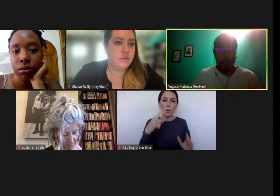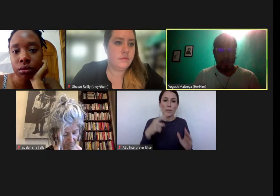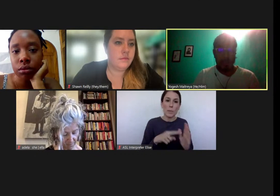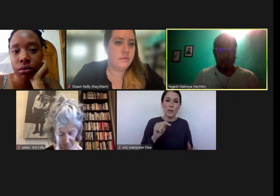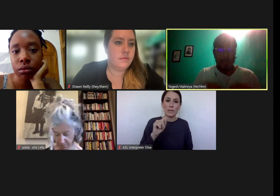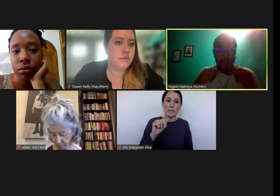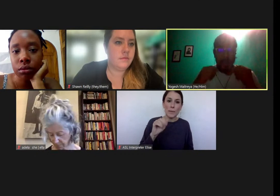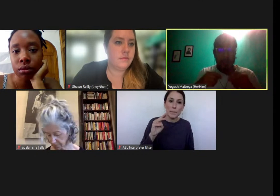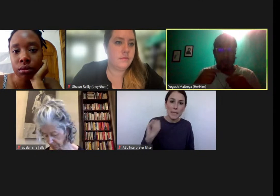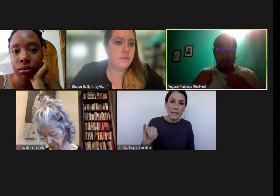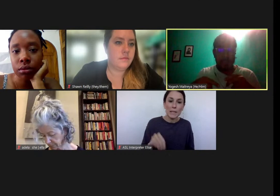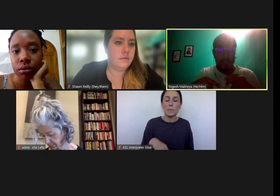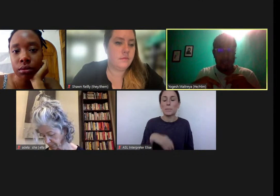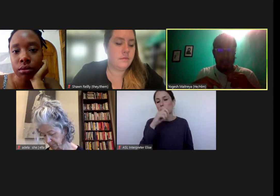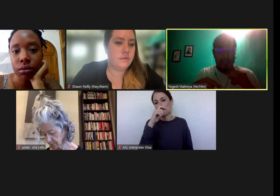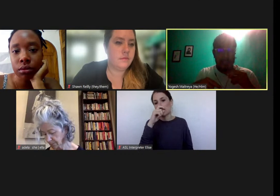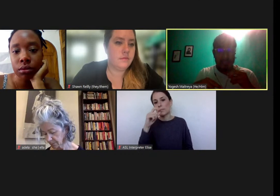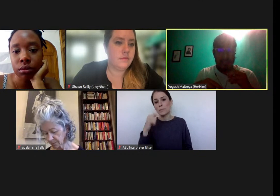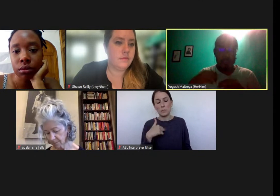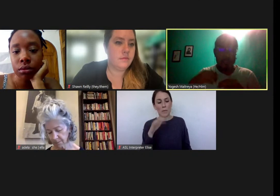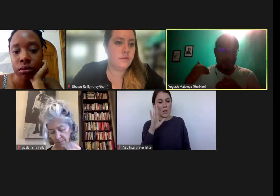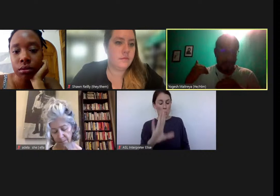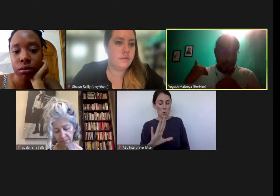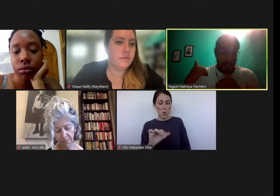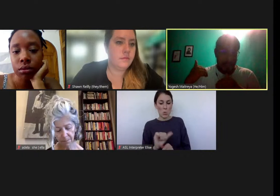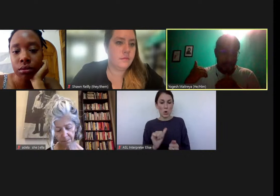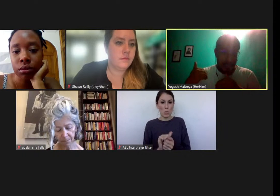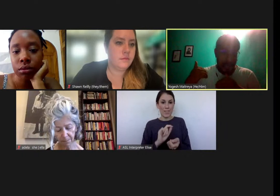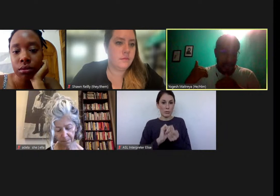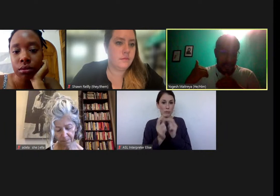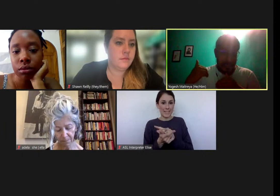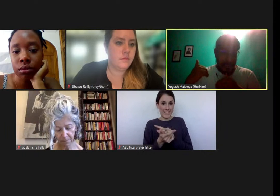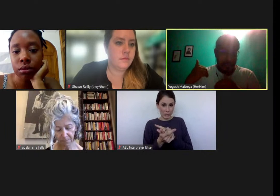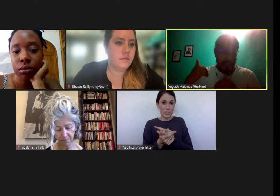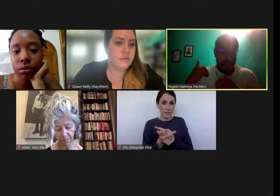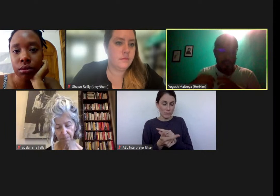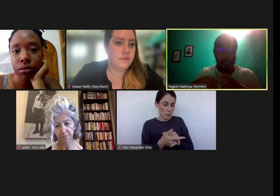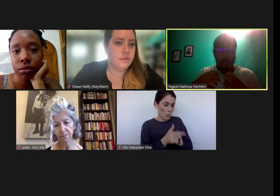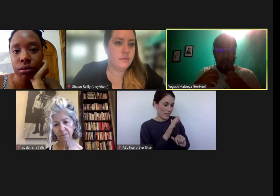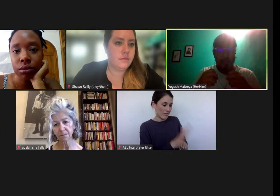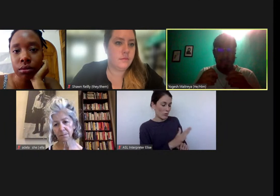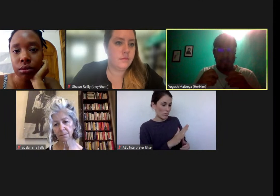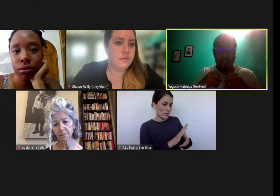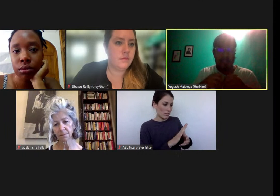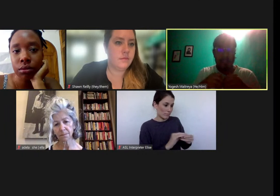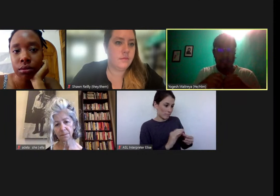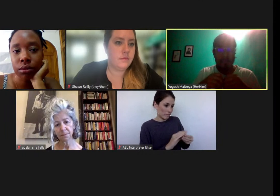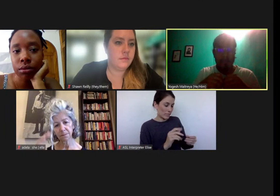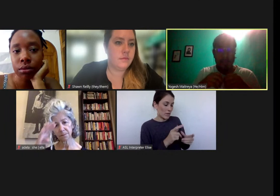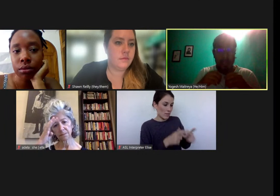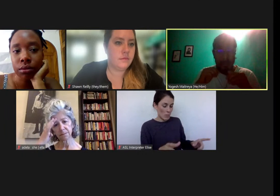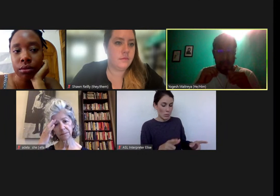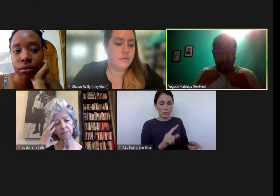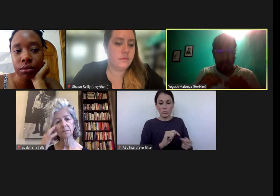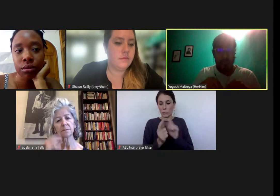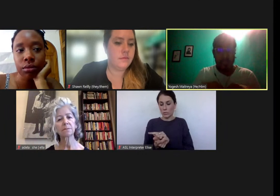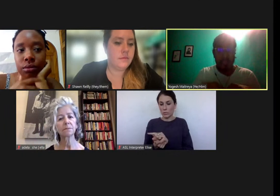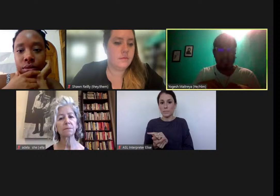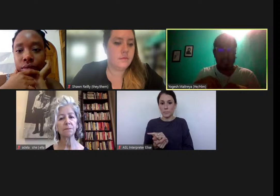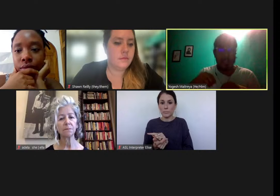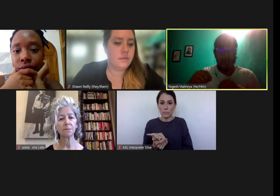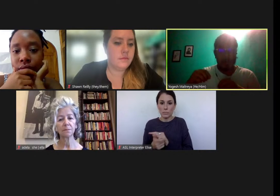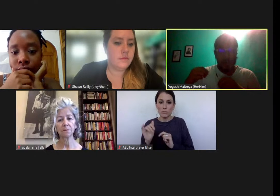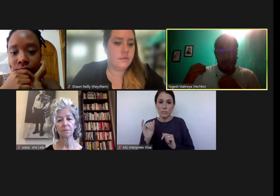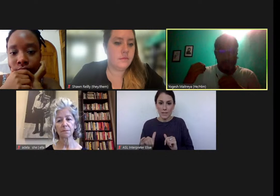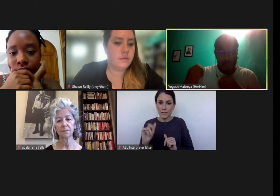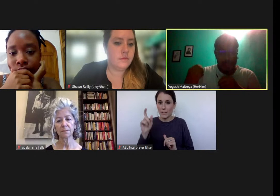So I work with the translation, and it is very much necessary for in country